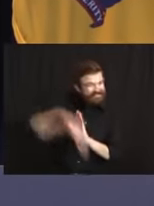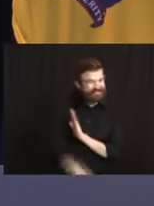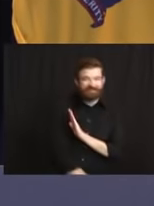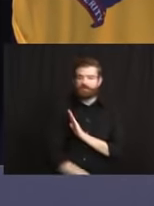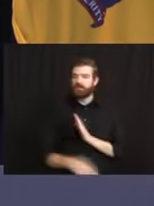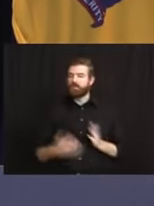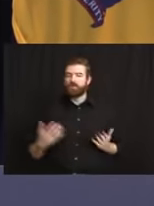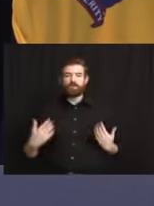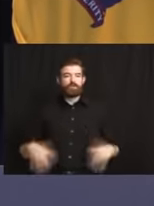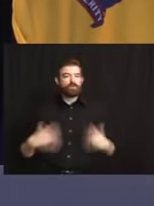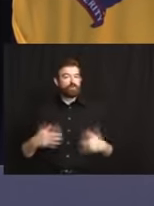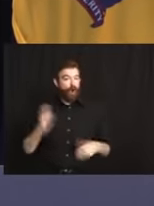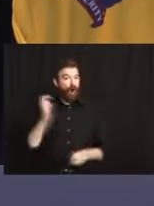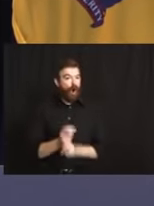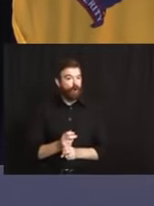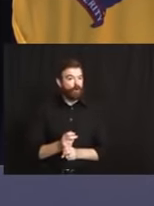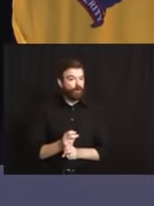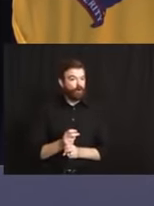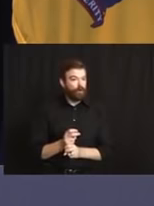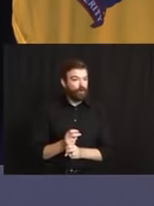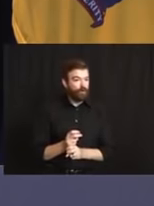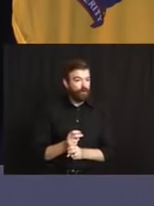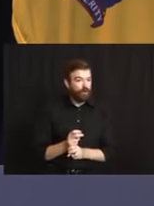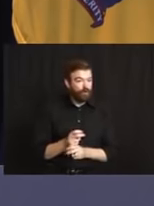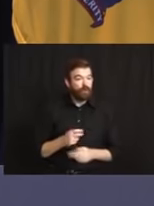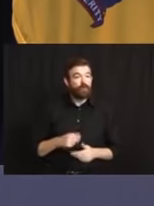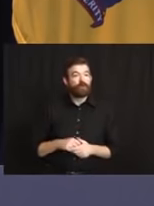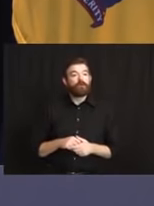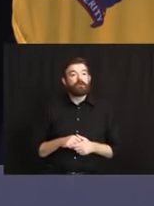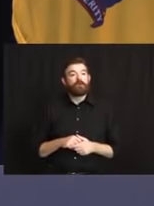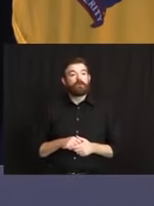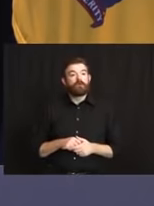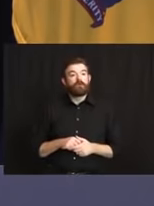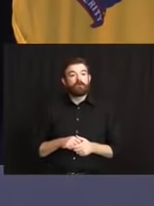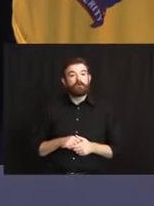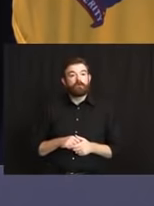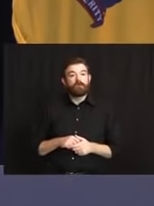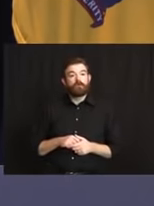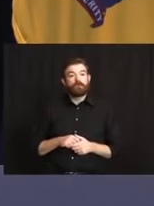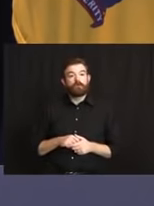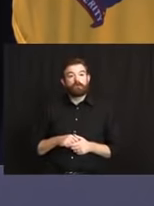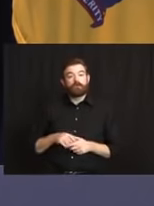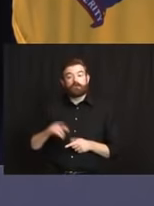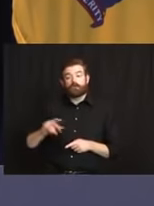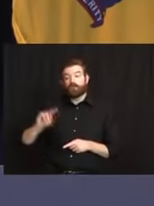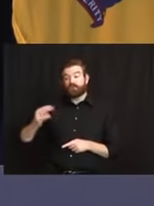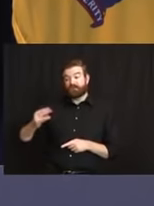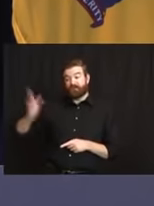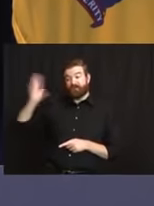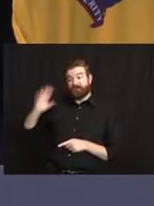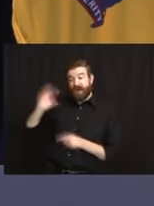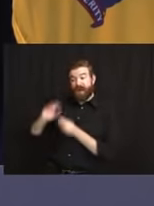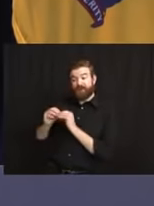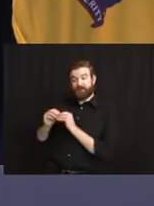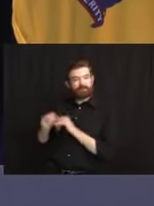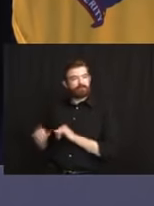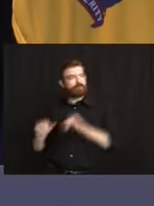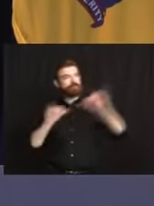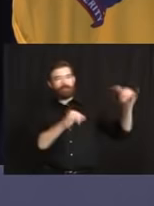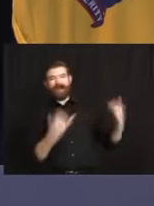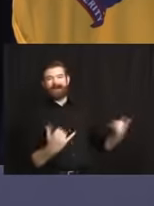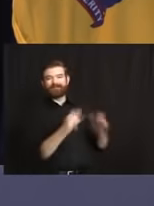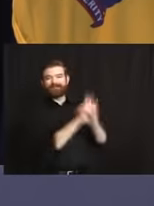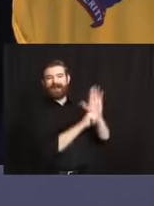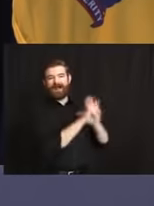seeing spike in some other states right now, and again, we wish them nothing but success against this virus, you go back to